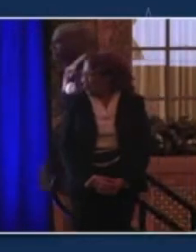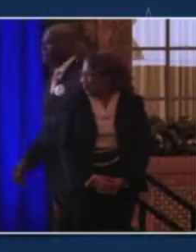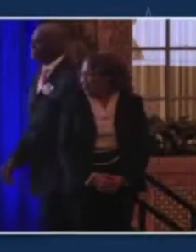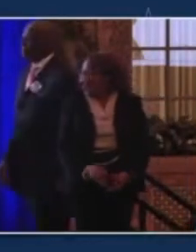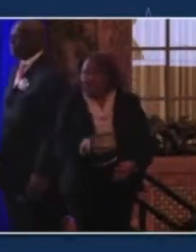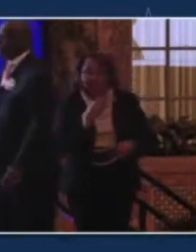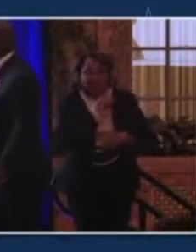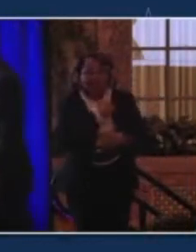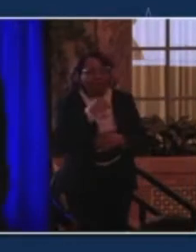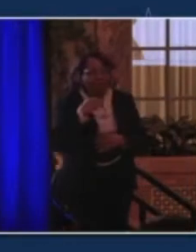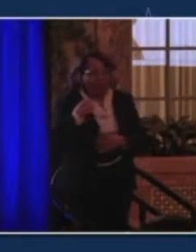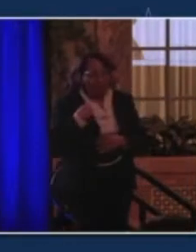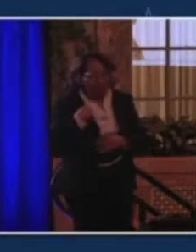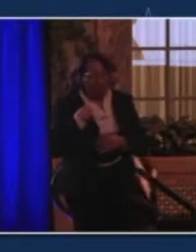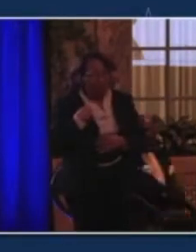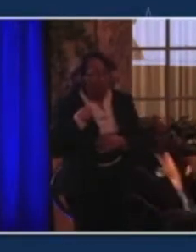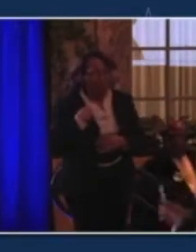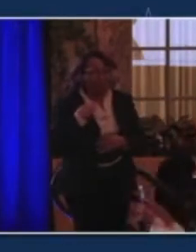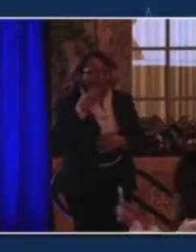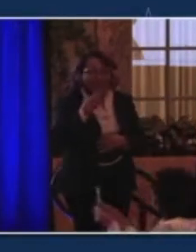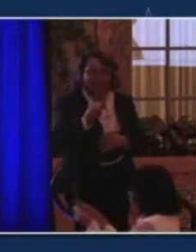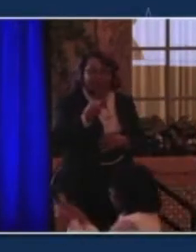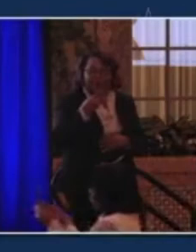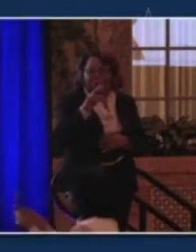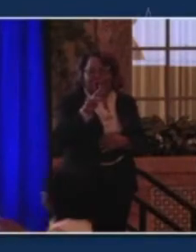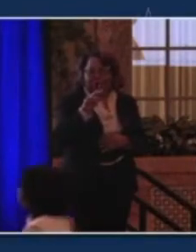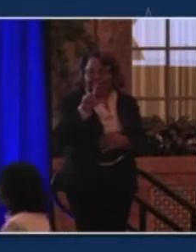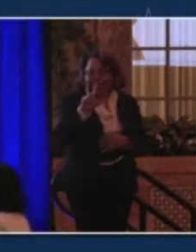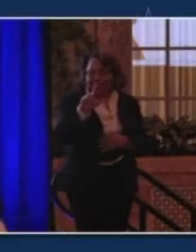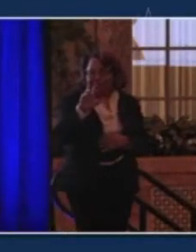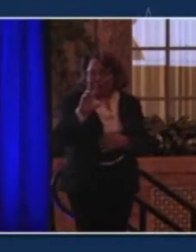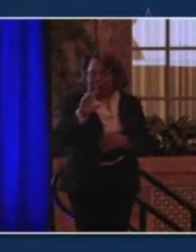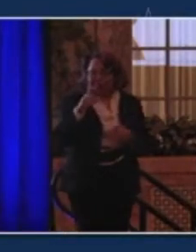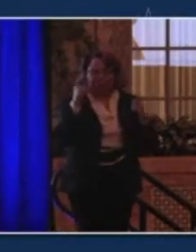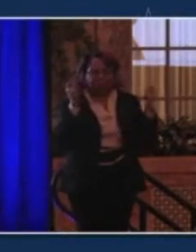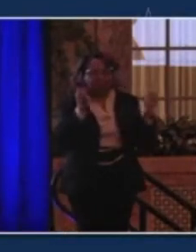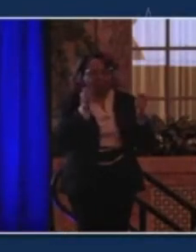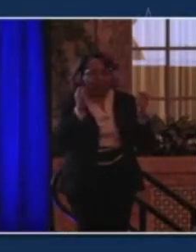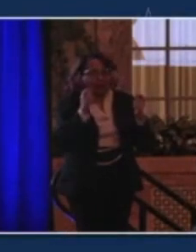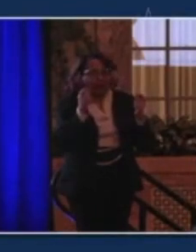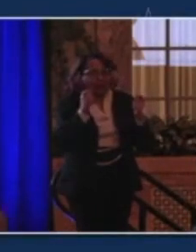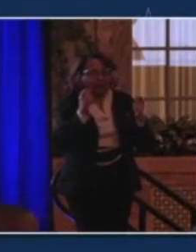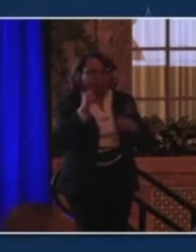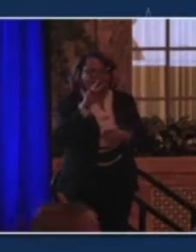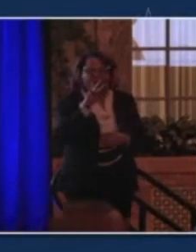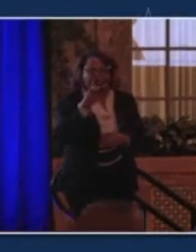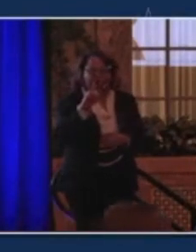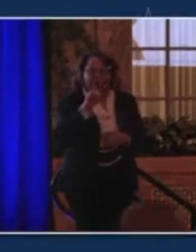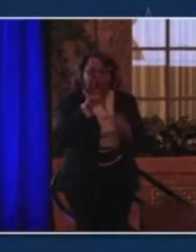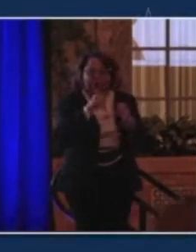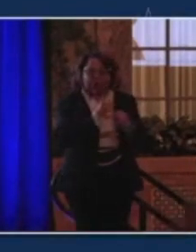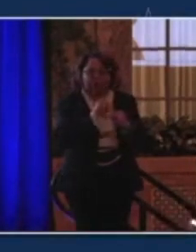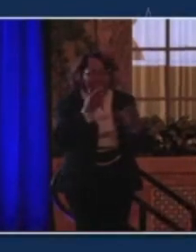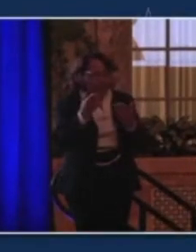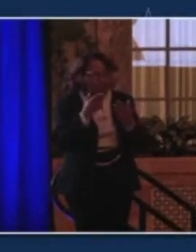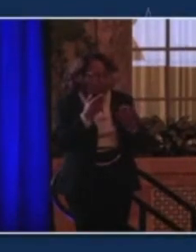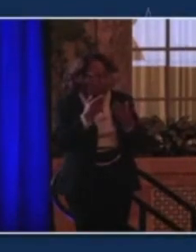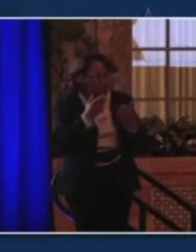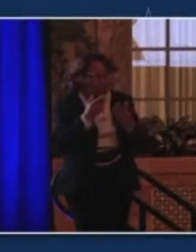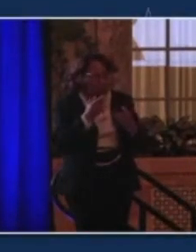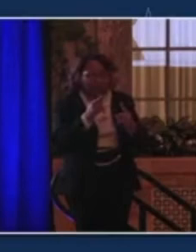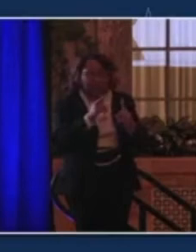the membership of the Mayor Harold Washington Legacy Committee celebrates the 40 years of service of Lois